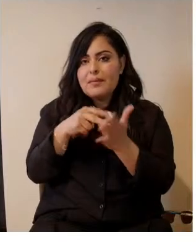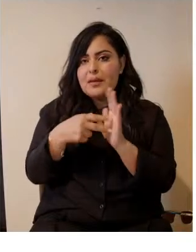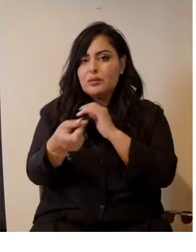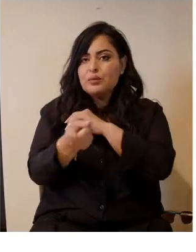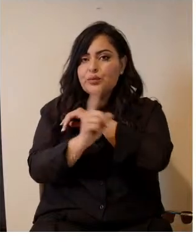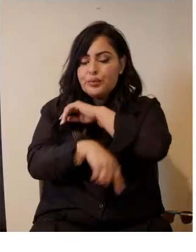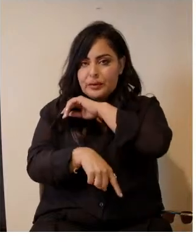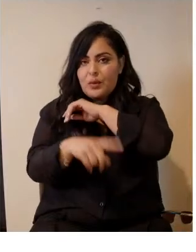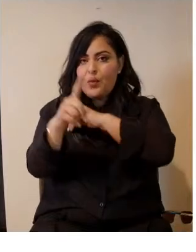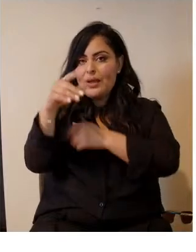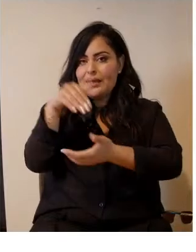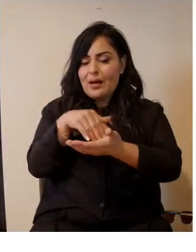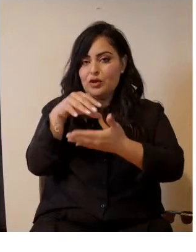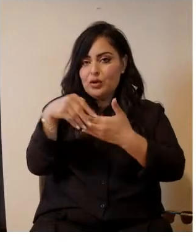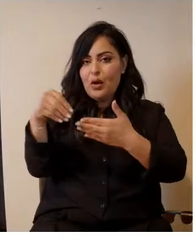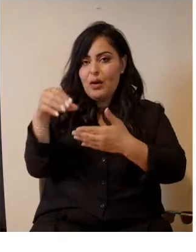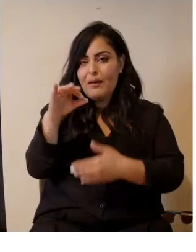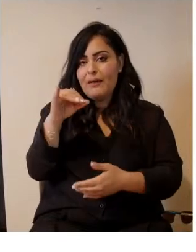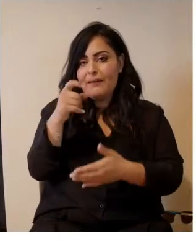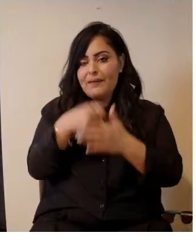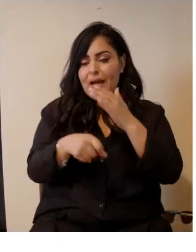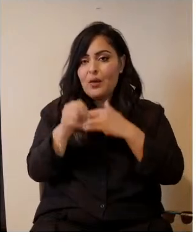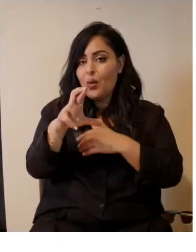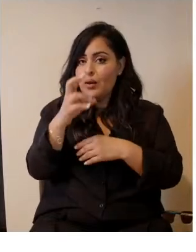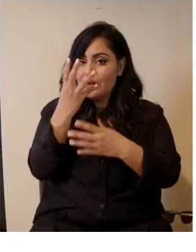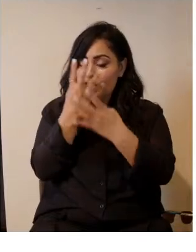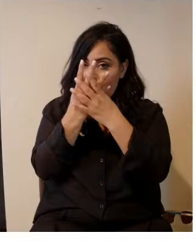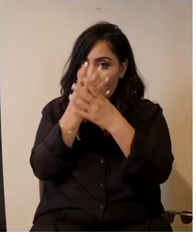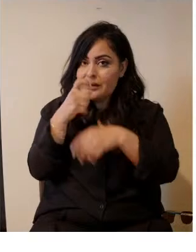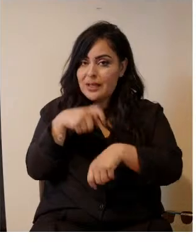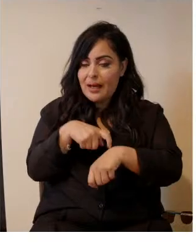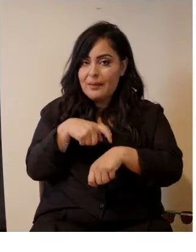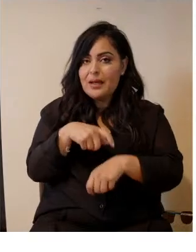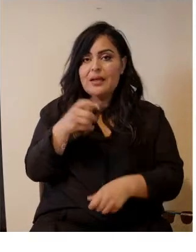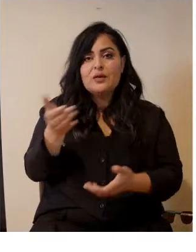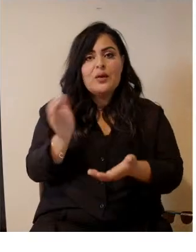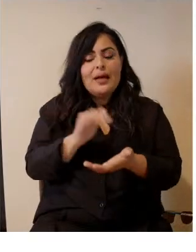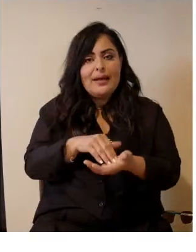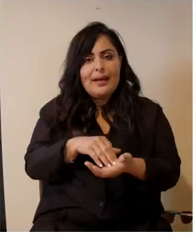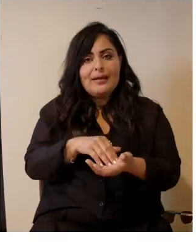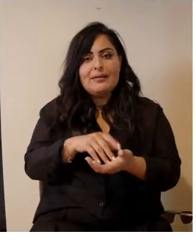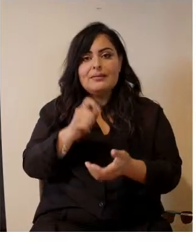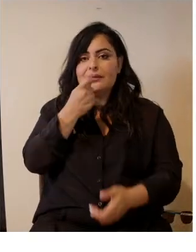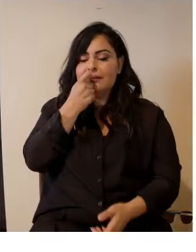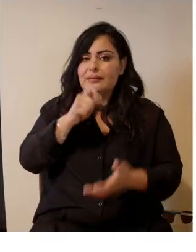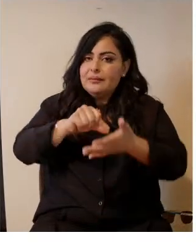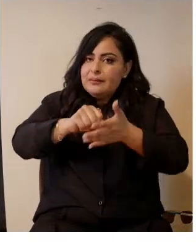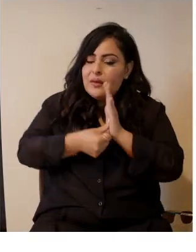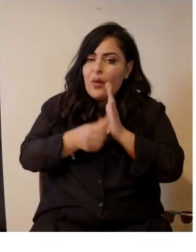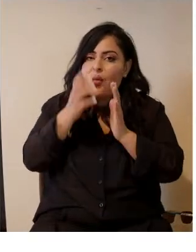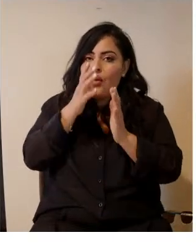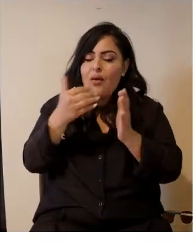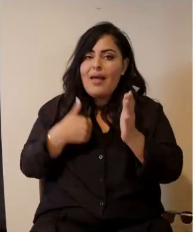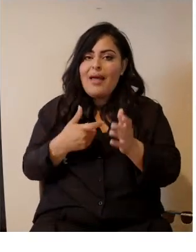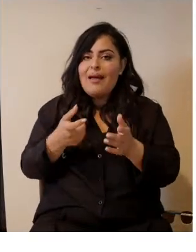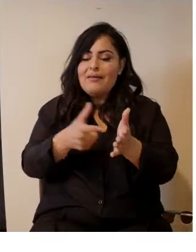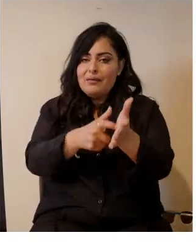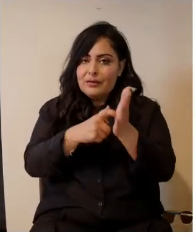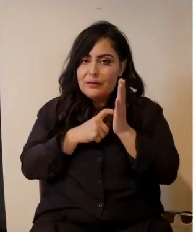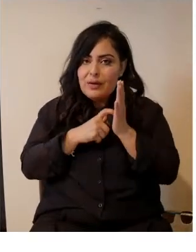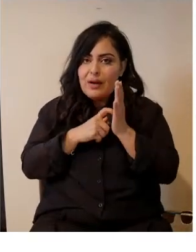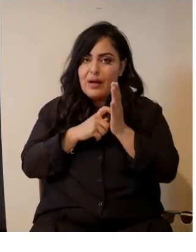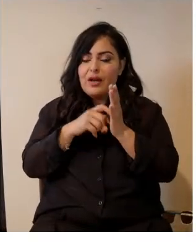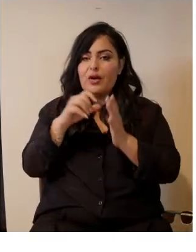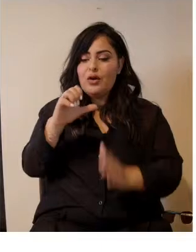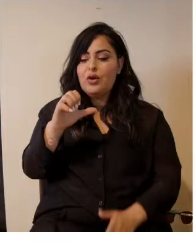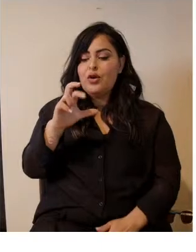a $1,000 fine or jail time. So I just want to reiterate, there will be a mandatory curfew